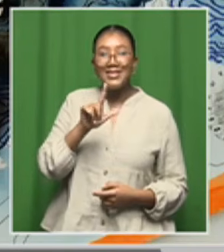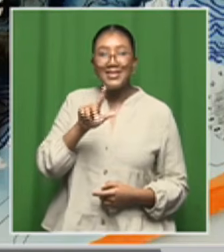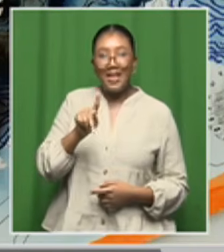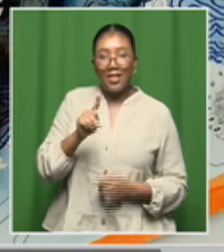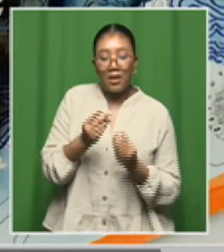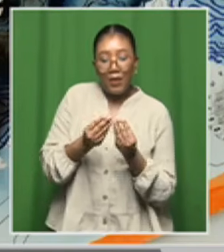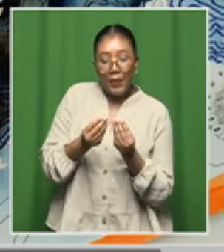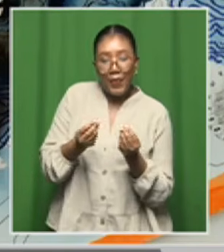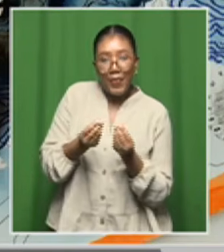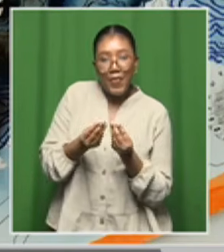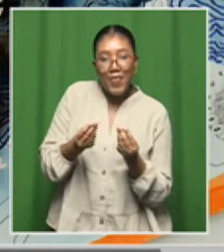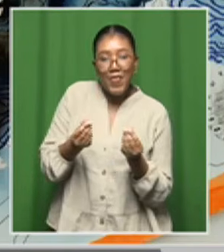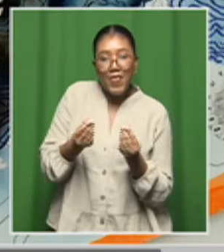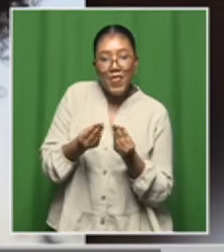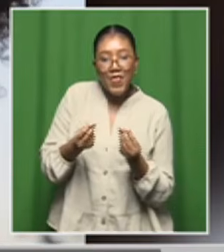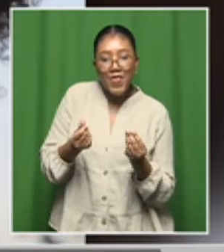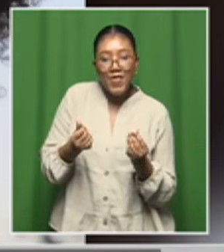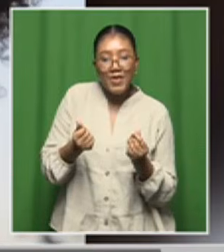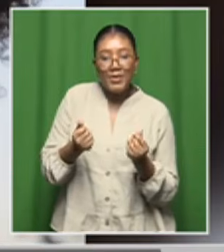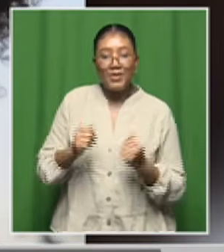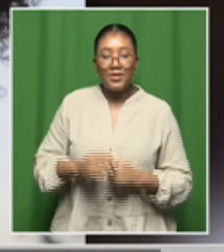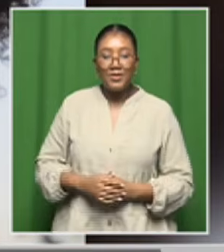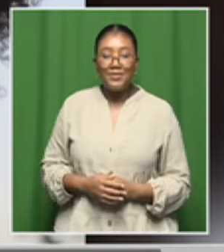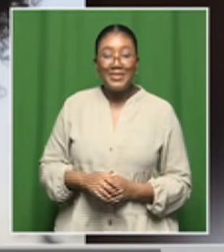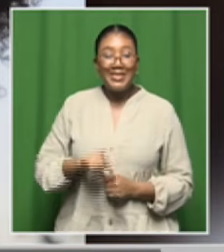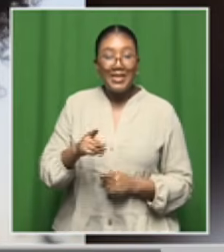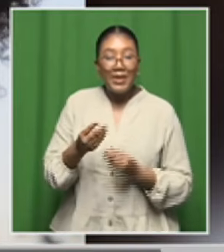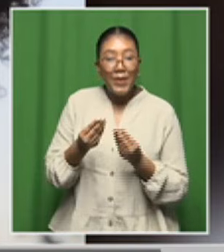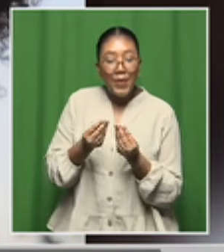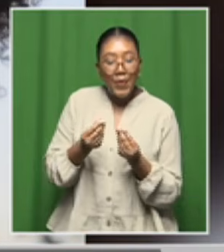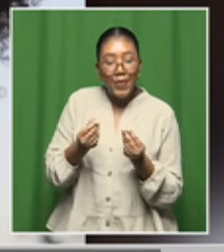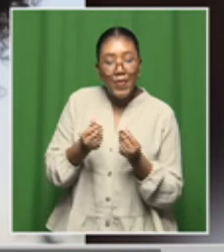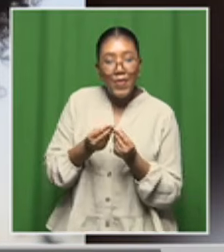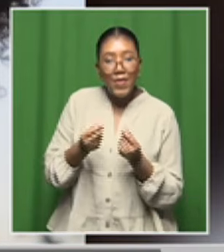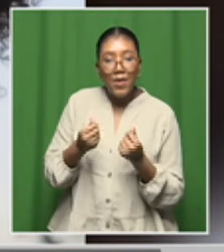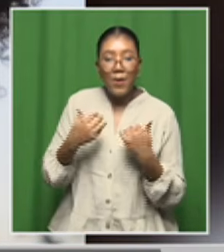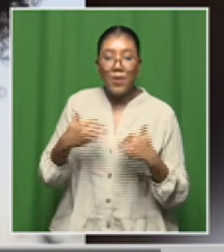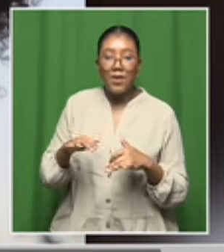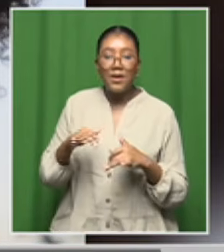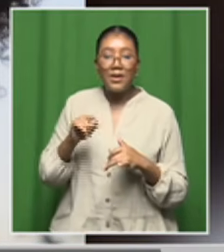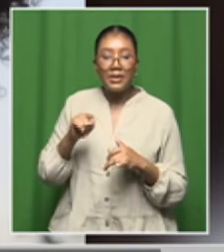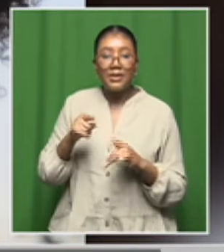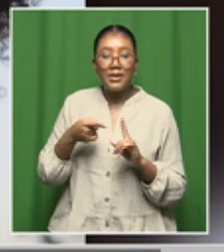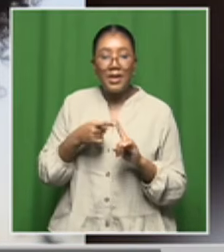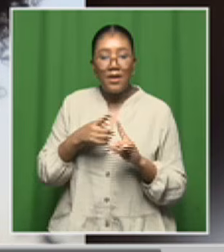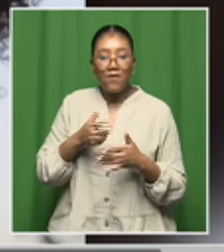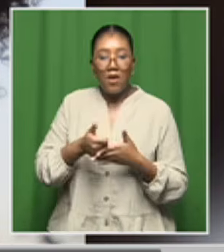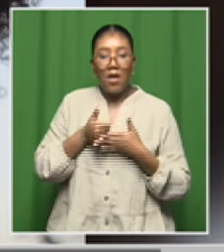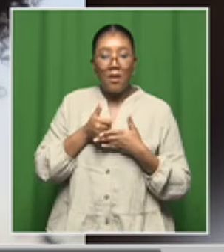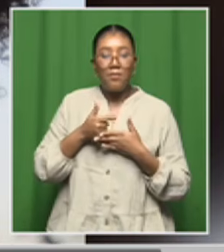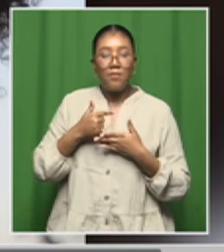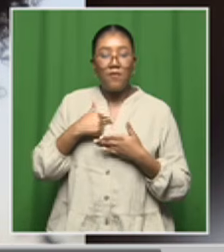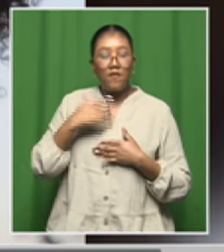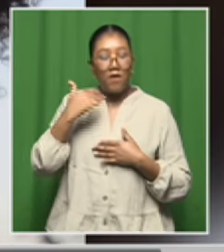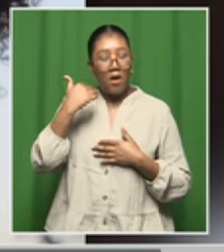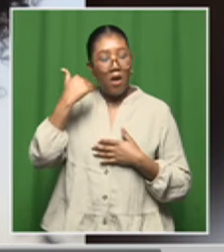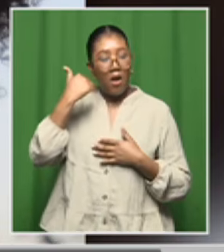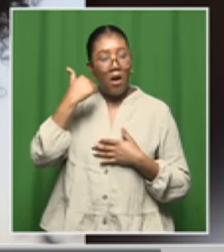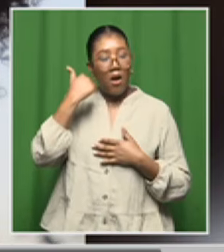no. So silk is really a magical fabric. It's got these properties, so it can regulate temperature.